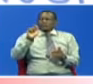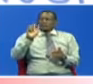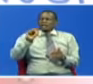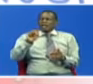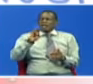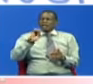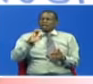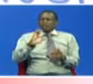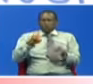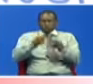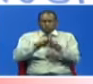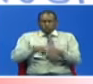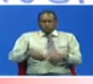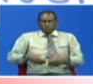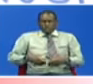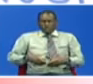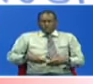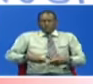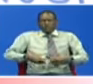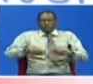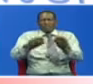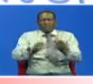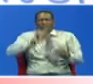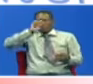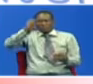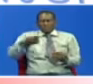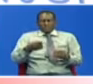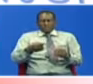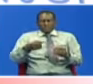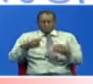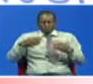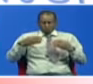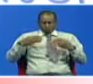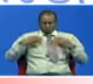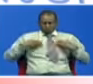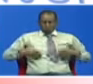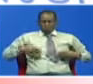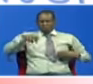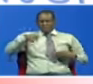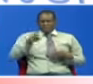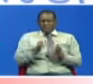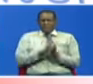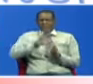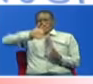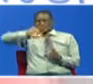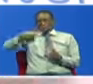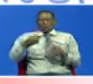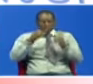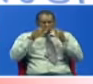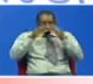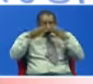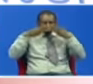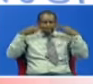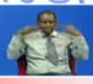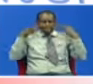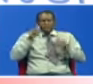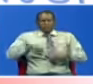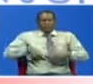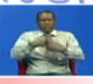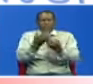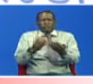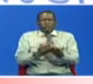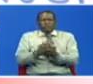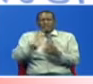contributing 1,000 protective suits, 500 gloves, and 5,000 masks, which will be donated through the Kenya Health